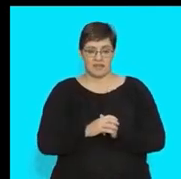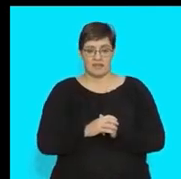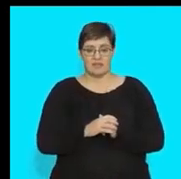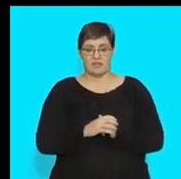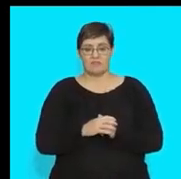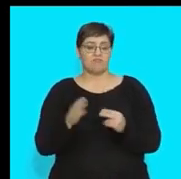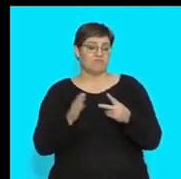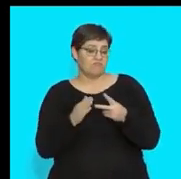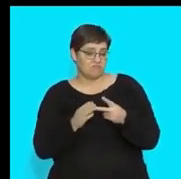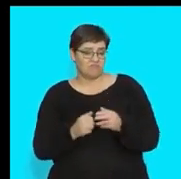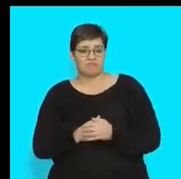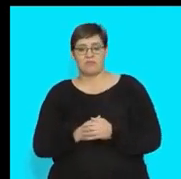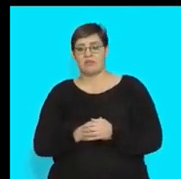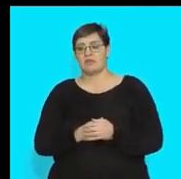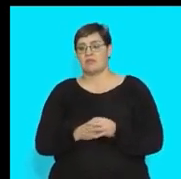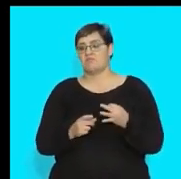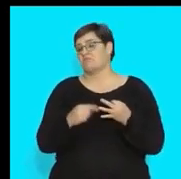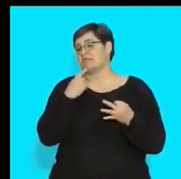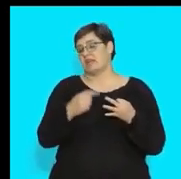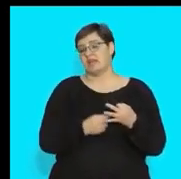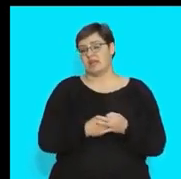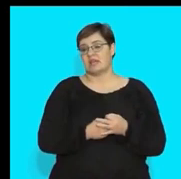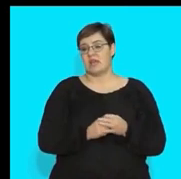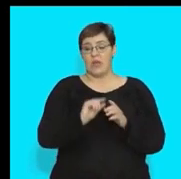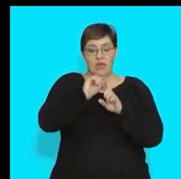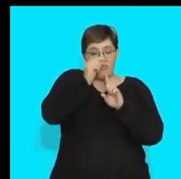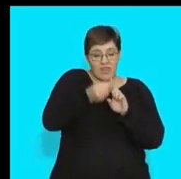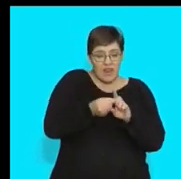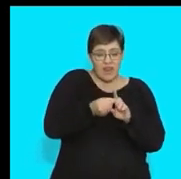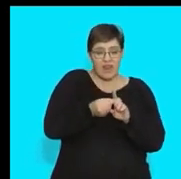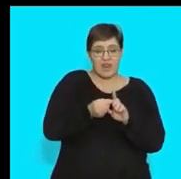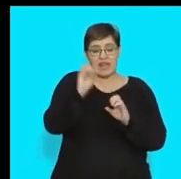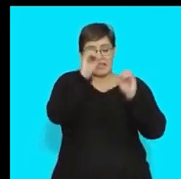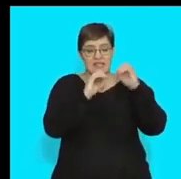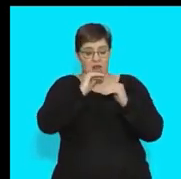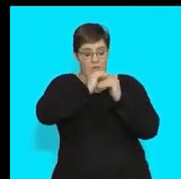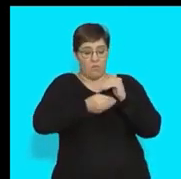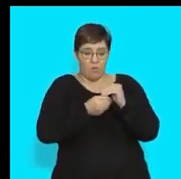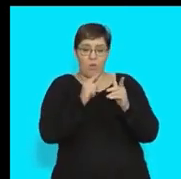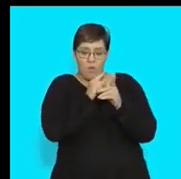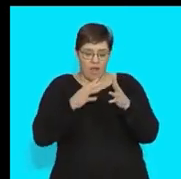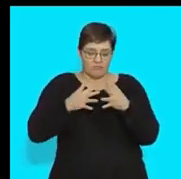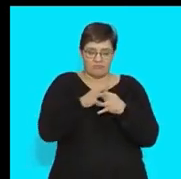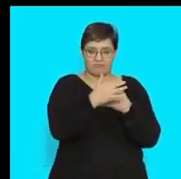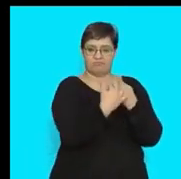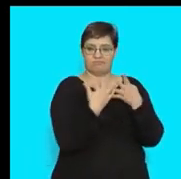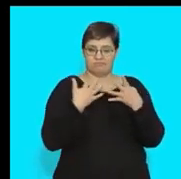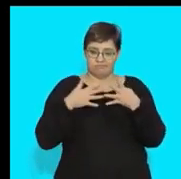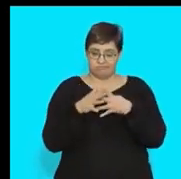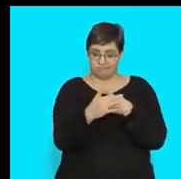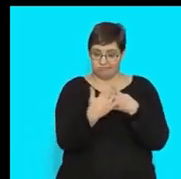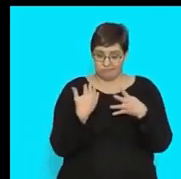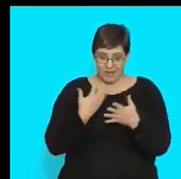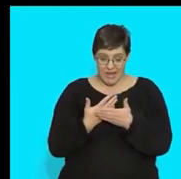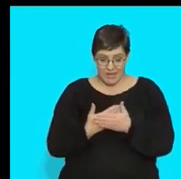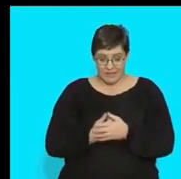water. That could be another one. You could have said a thin cell wall. Why? So